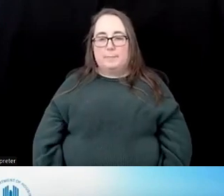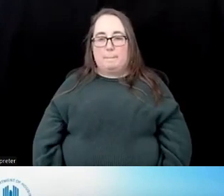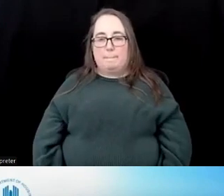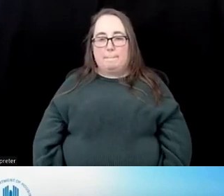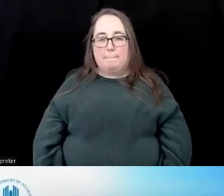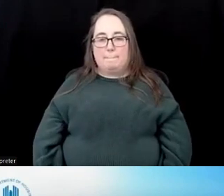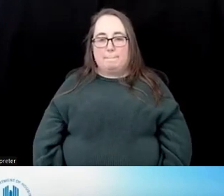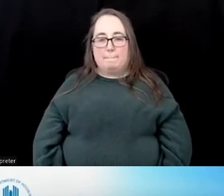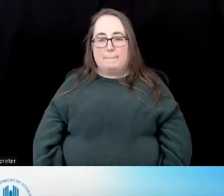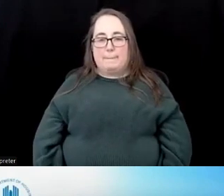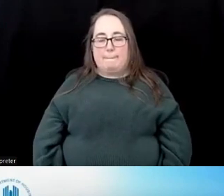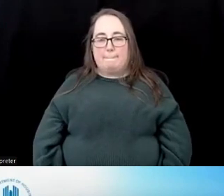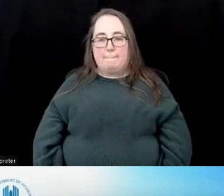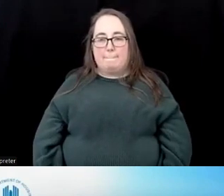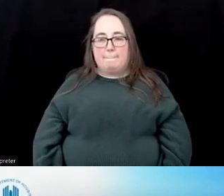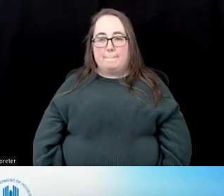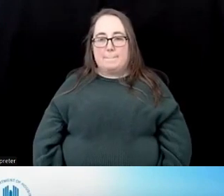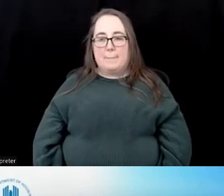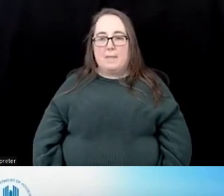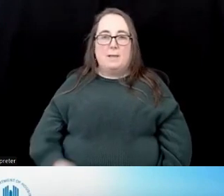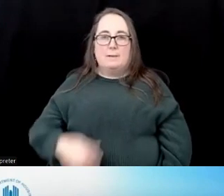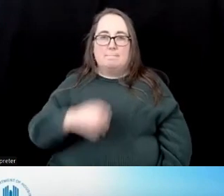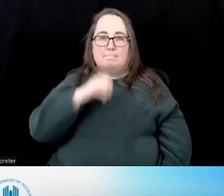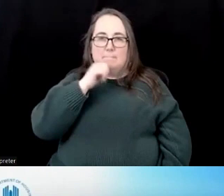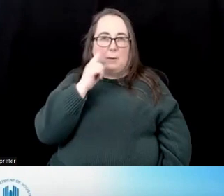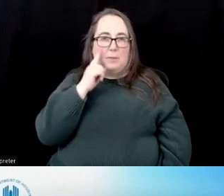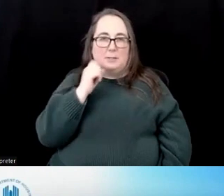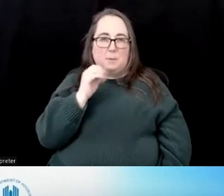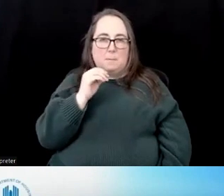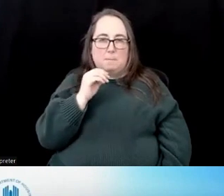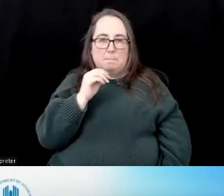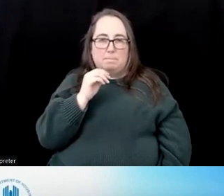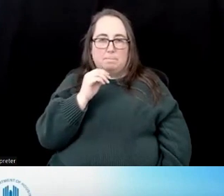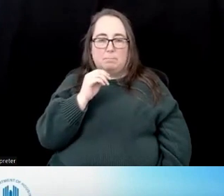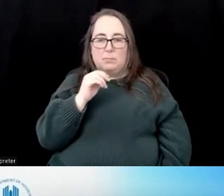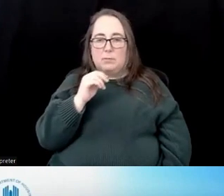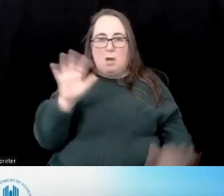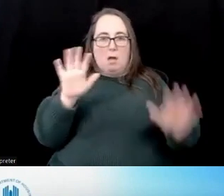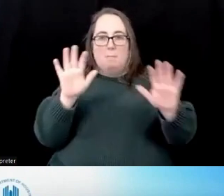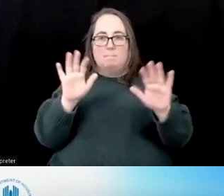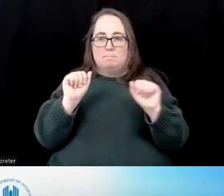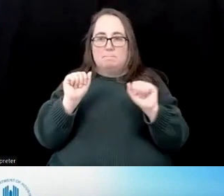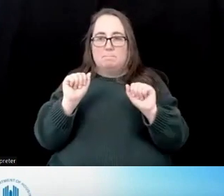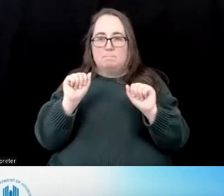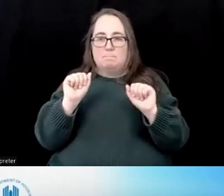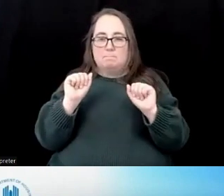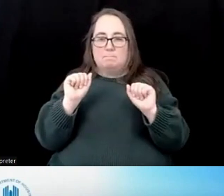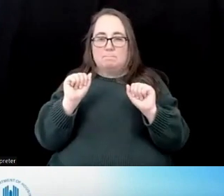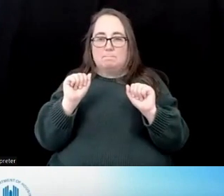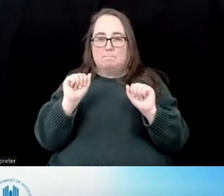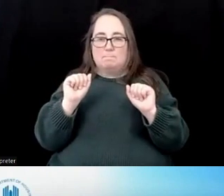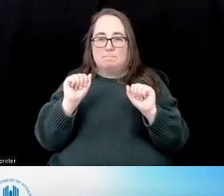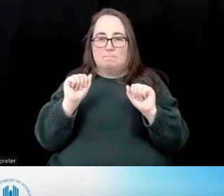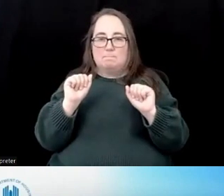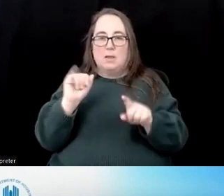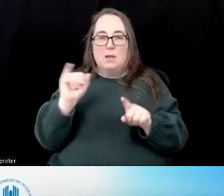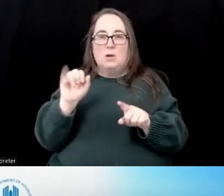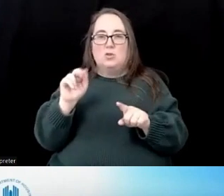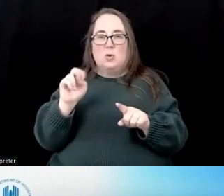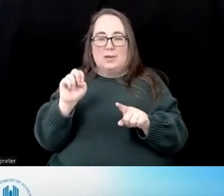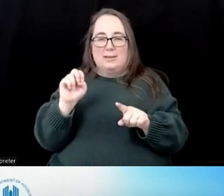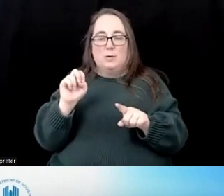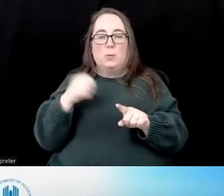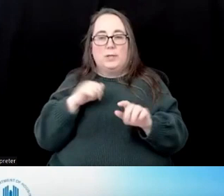not that I can think of, unless I'm forgetting something. We do. We also, I was going to say, we also